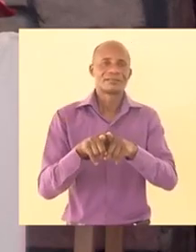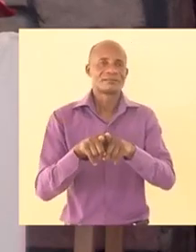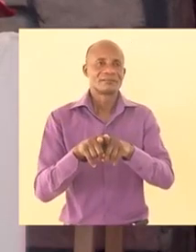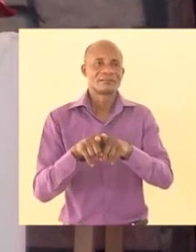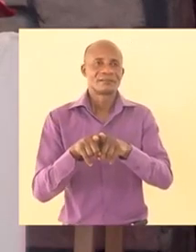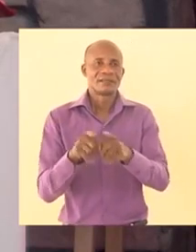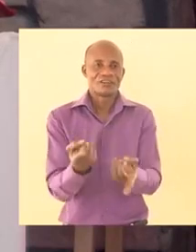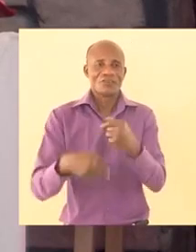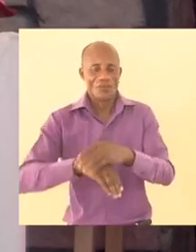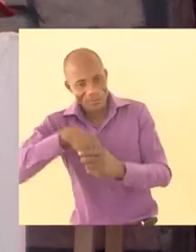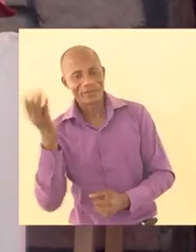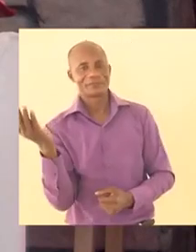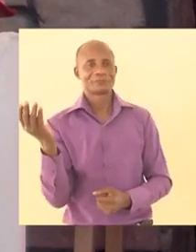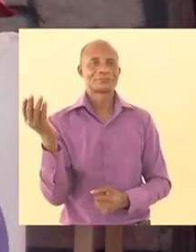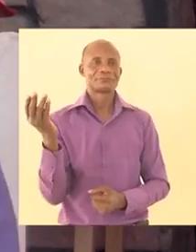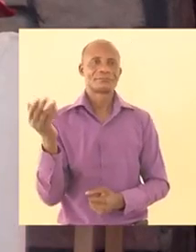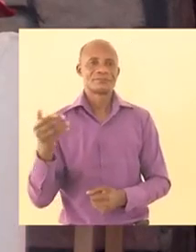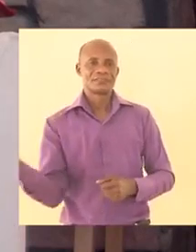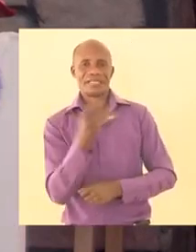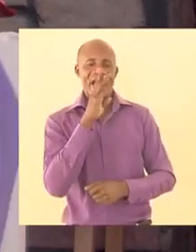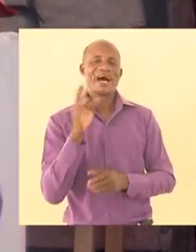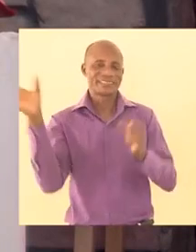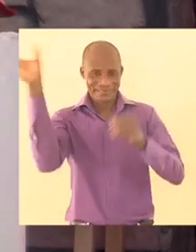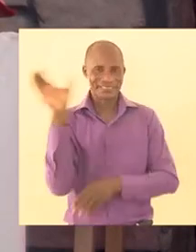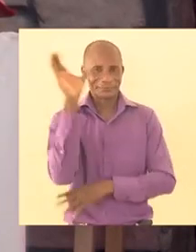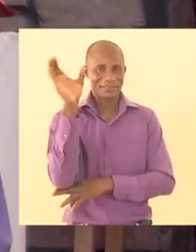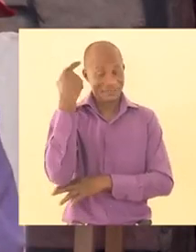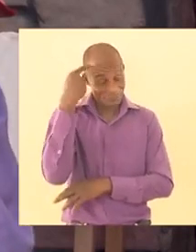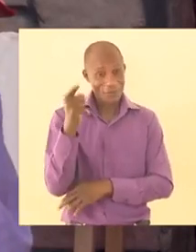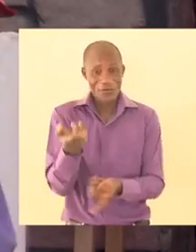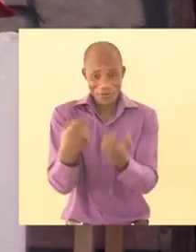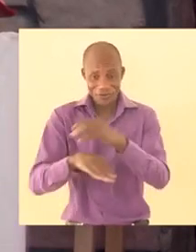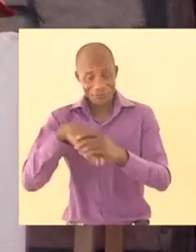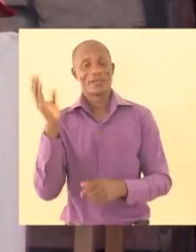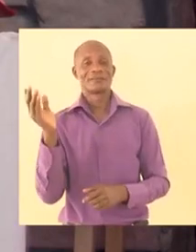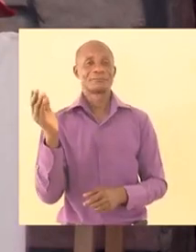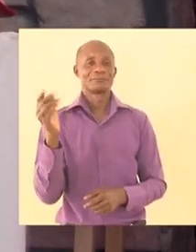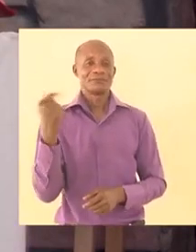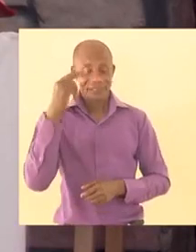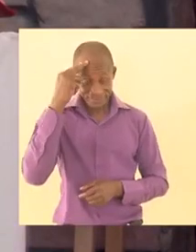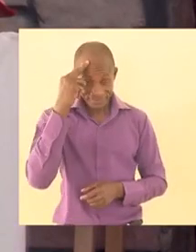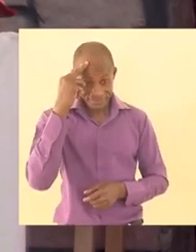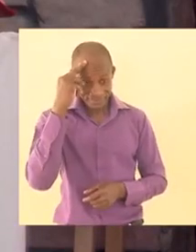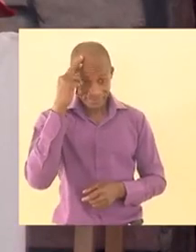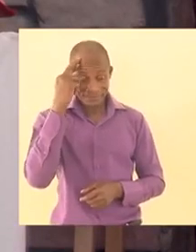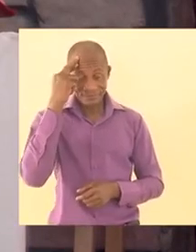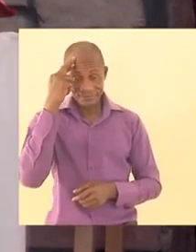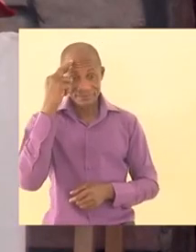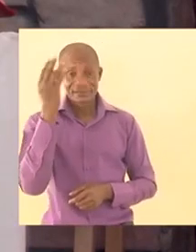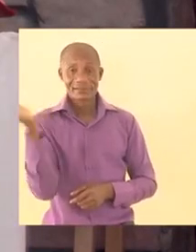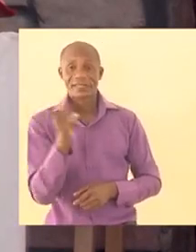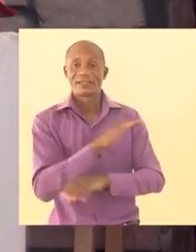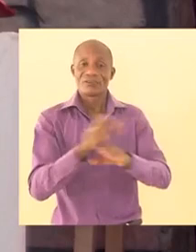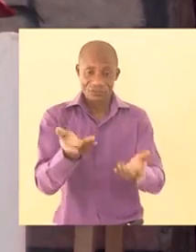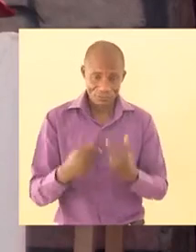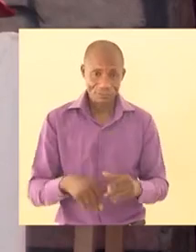out. They have been celebrated for coming out. The reason why people didn't come out, if they had it before, is that it